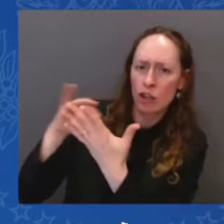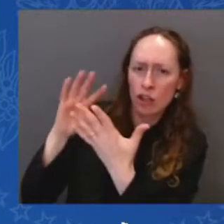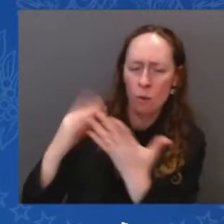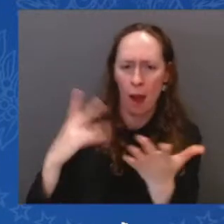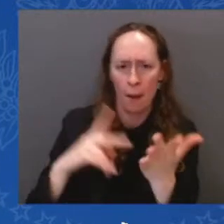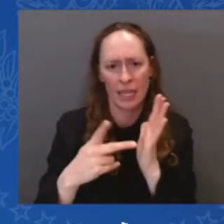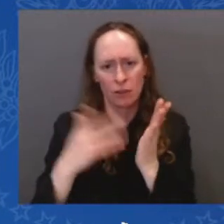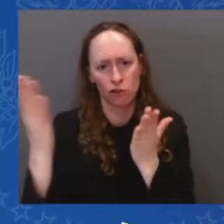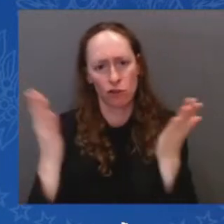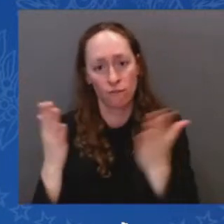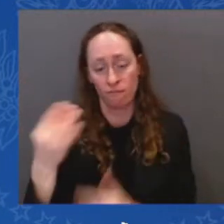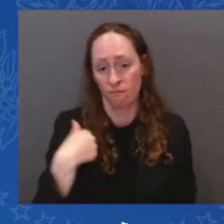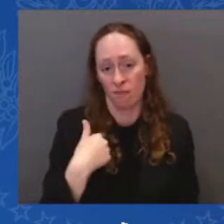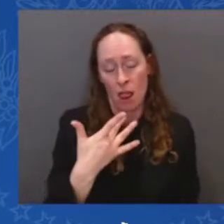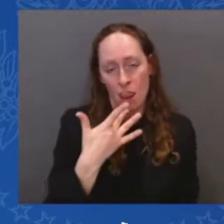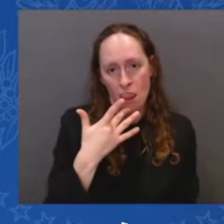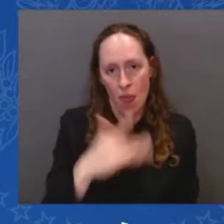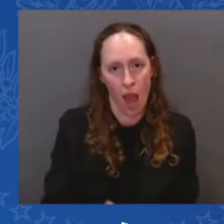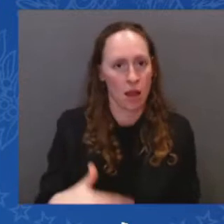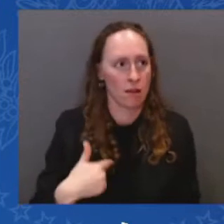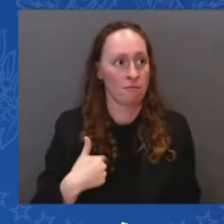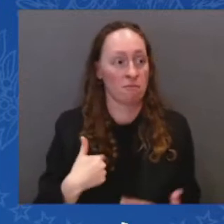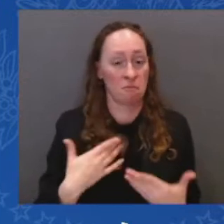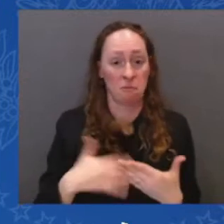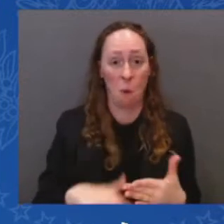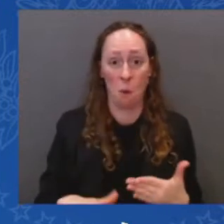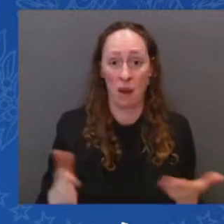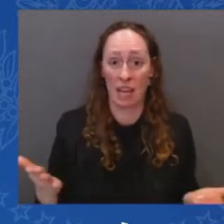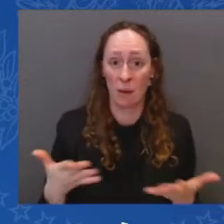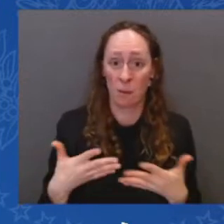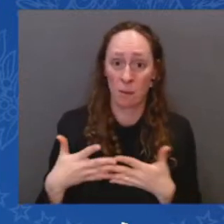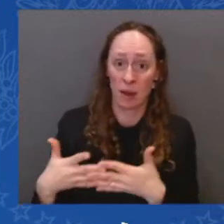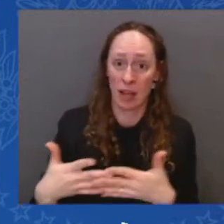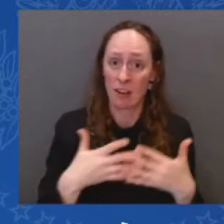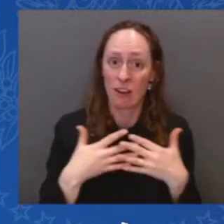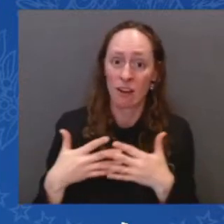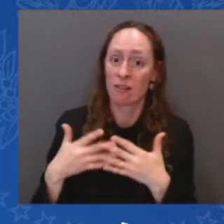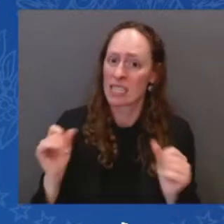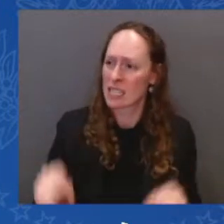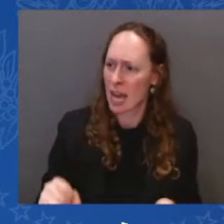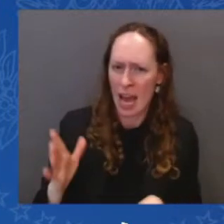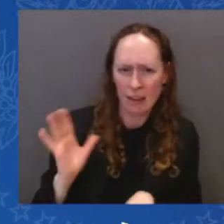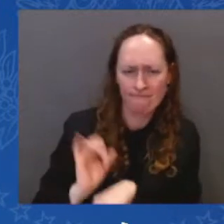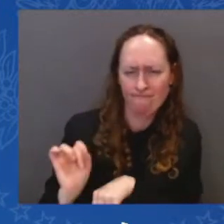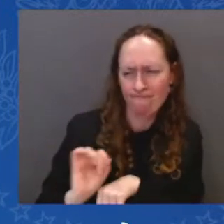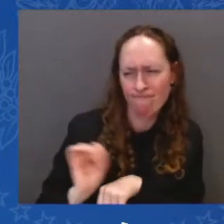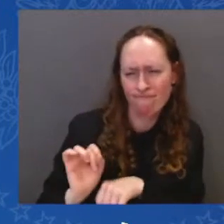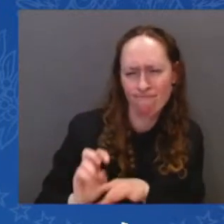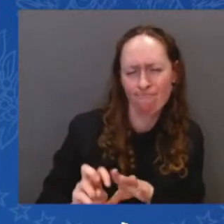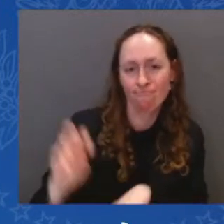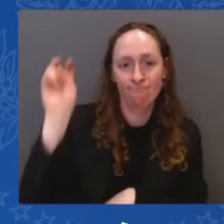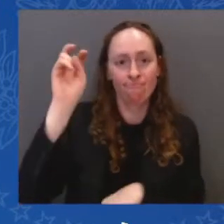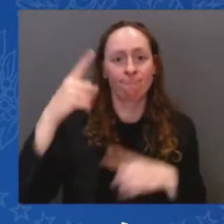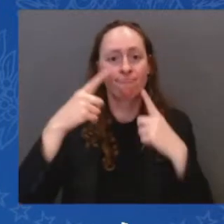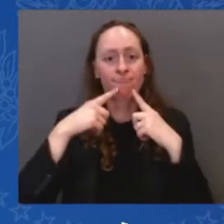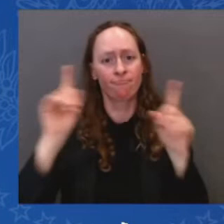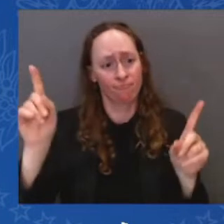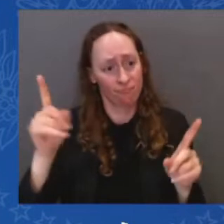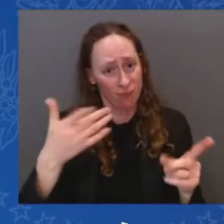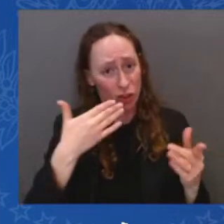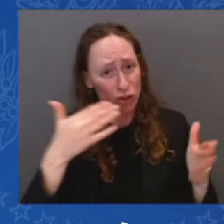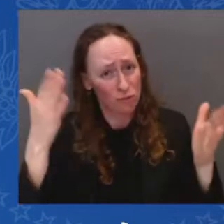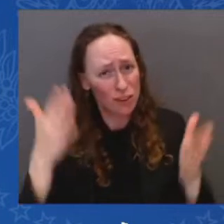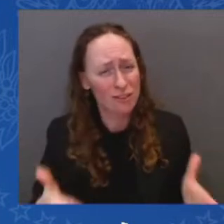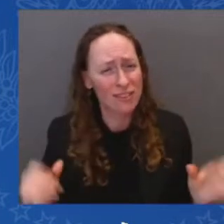based on your merit and where you're going to be judged by the content of your character. My mother was a Navy wave in a